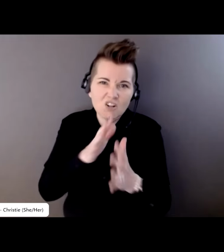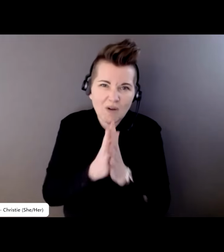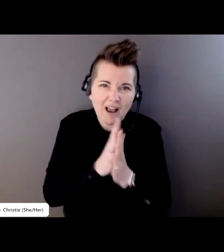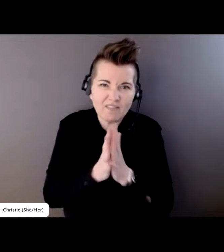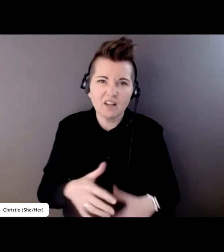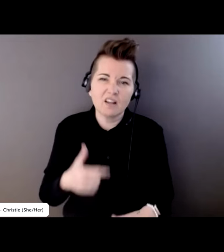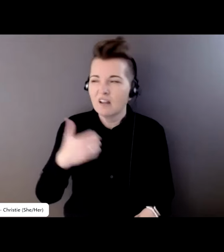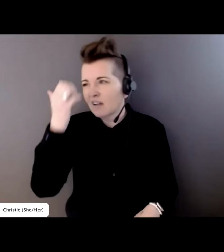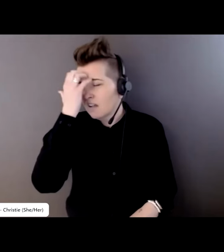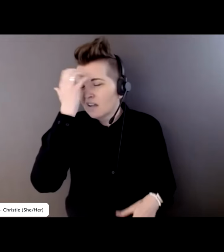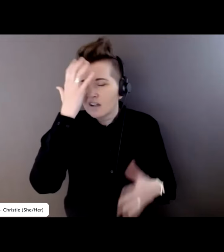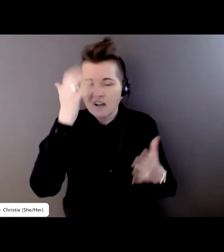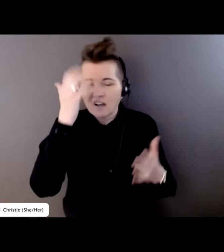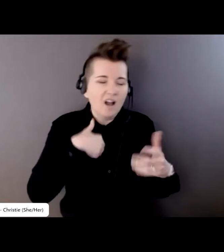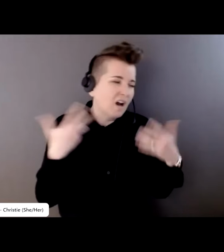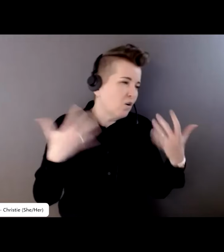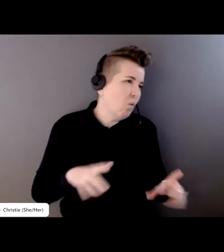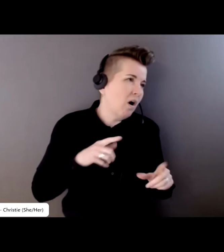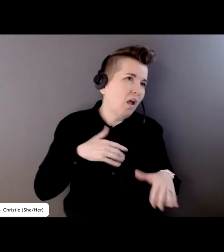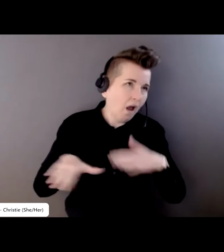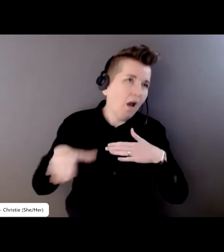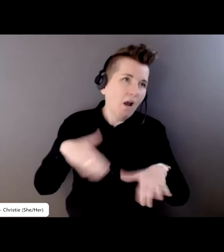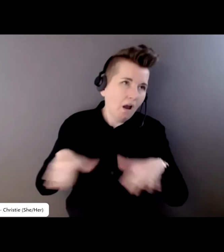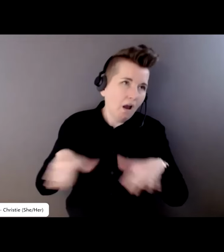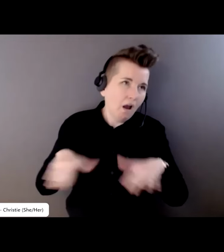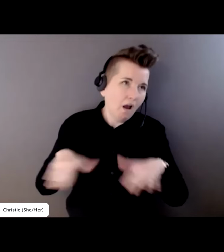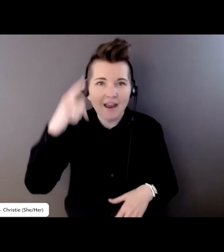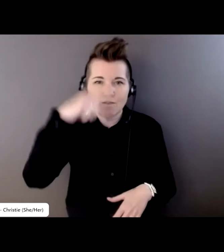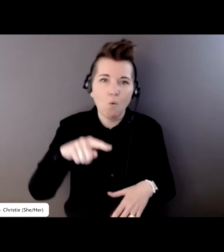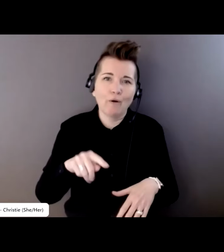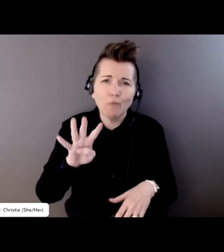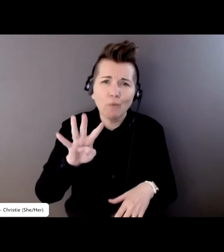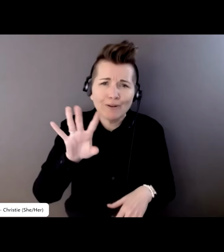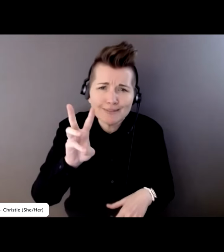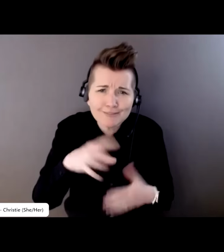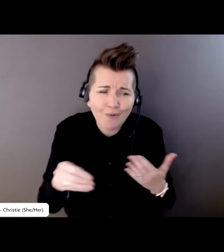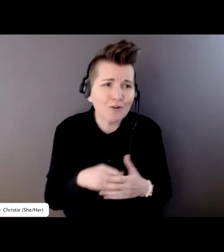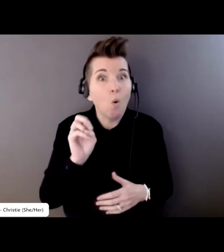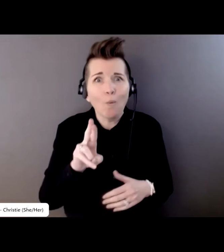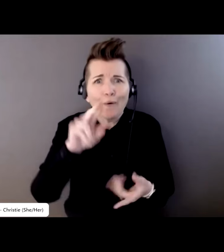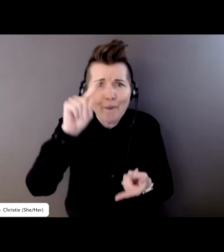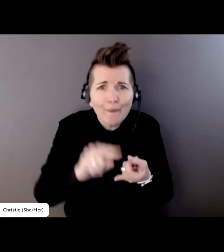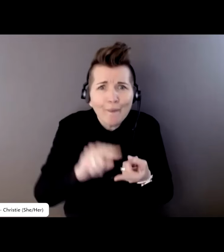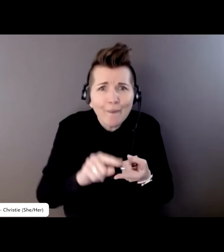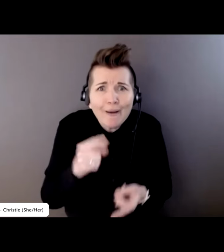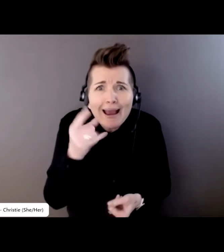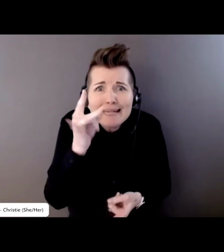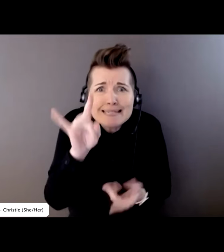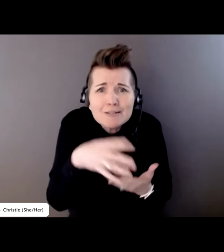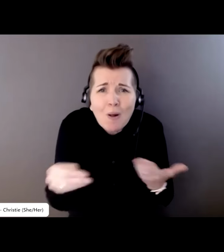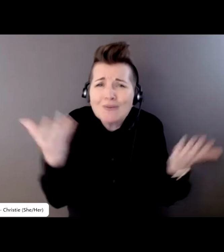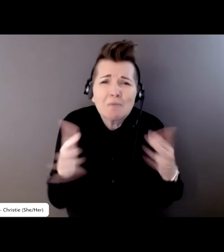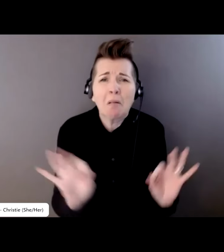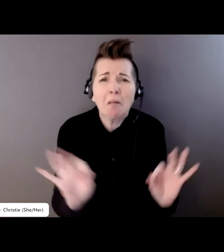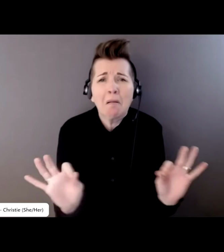$46? Or maybe it's less. Maybe it's $13. I don't know. But there's this type of negotiation that happens